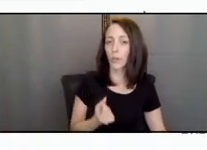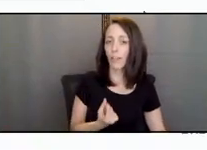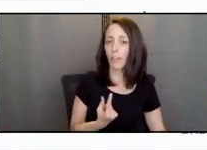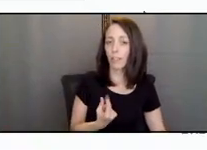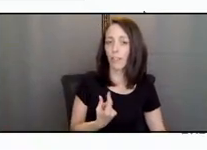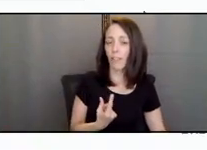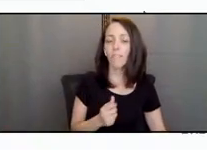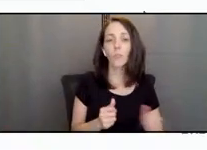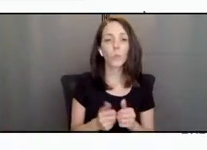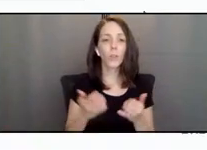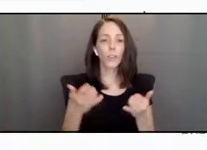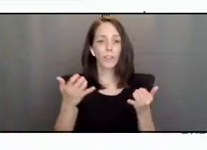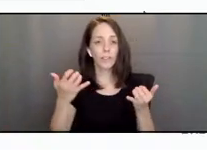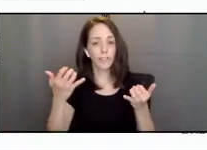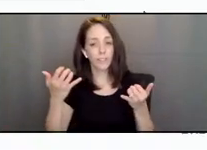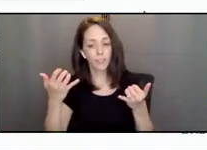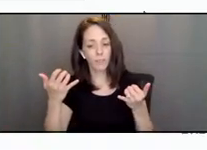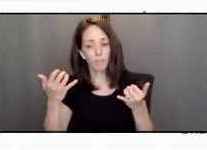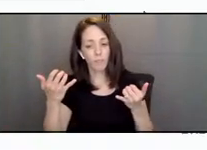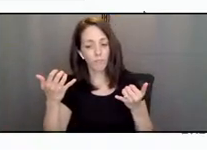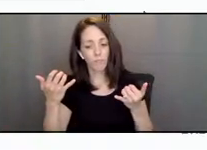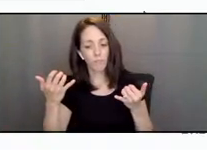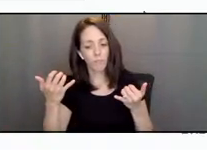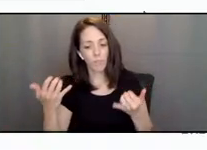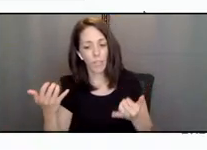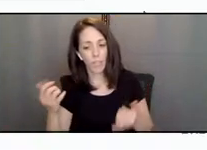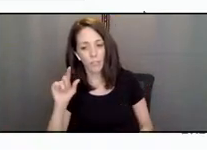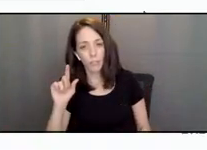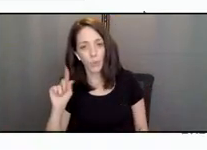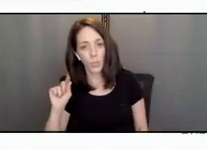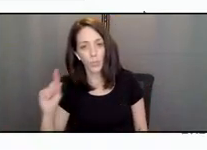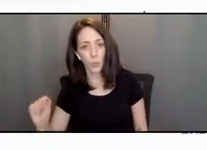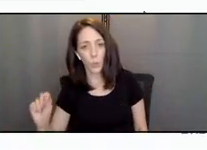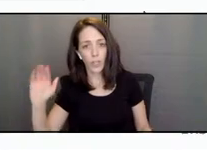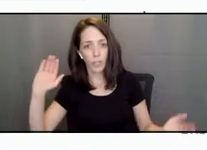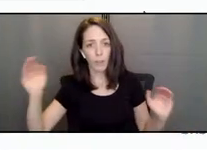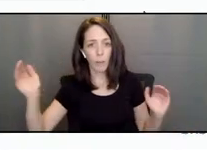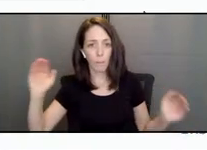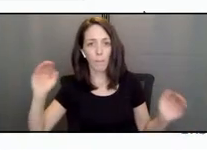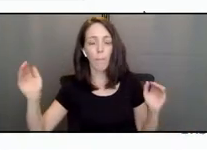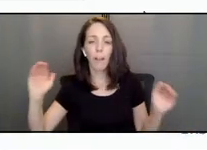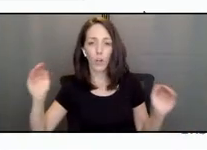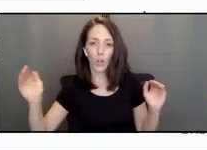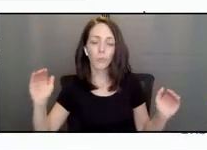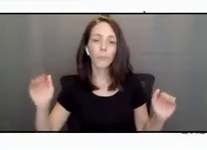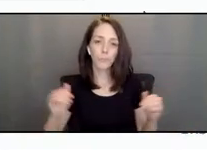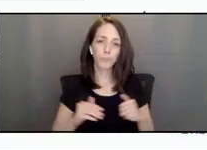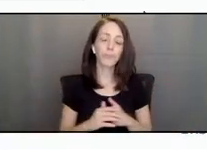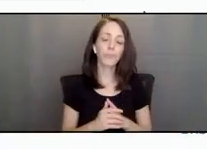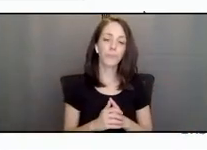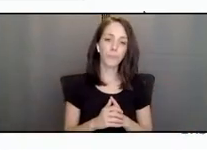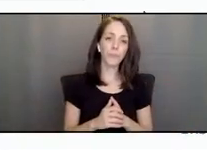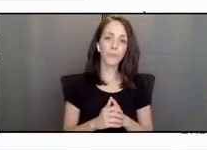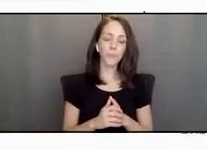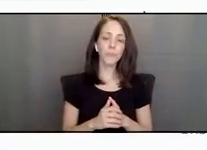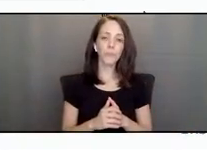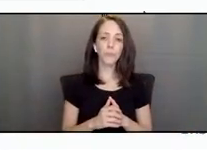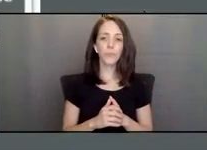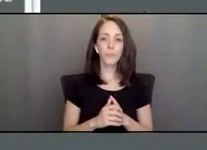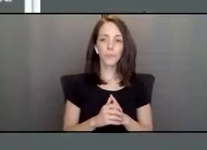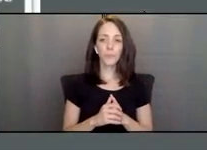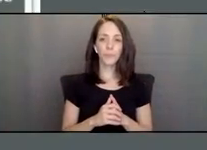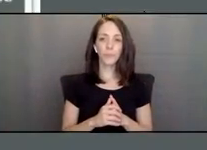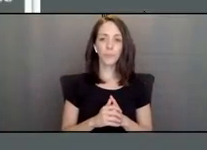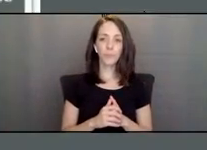we were in 2020 at the end of this data point. Next slide, please.